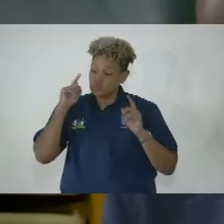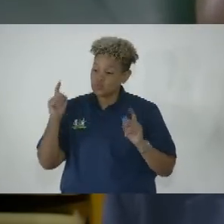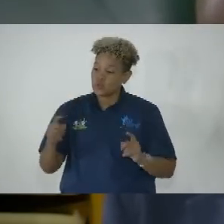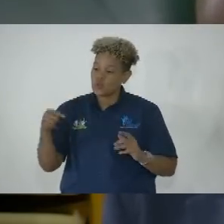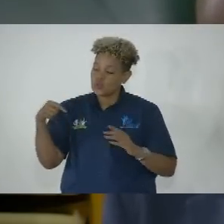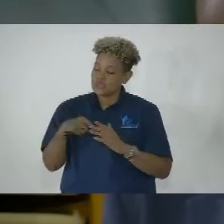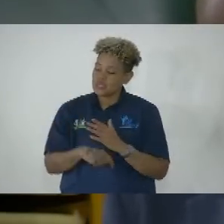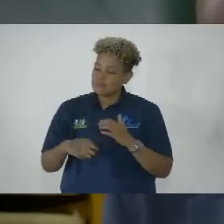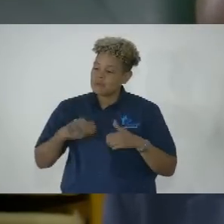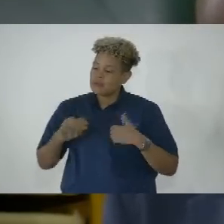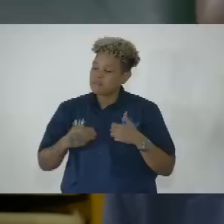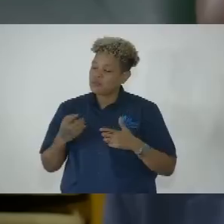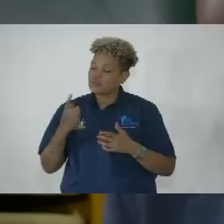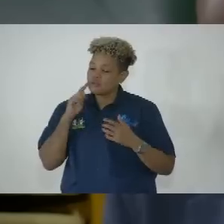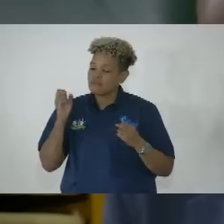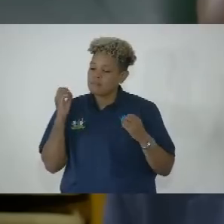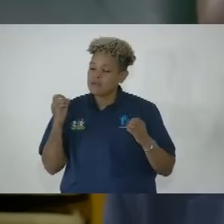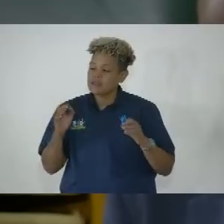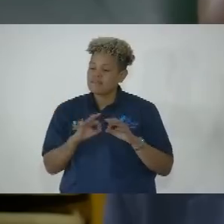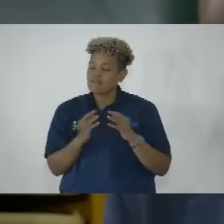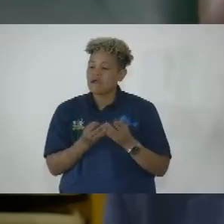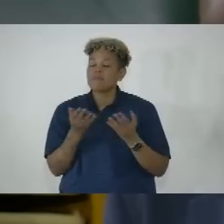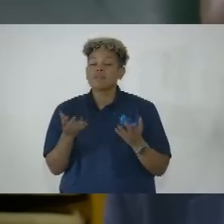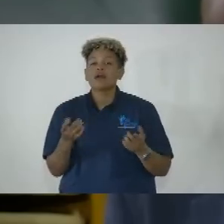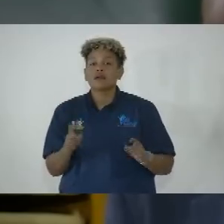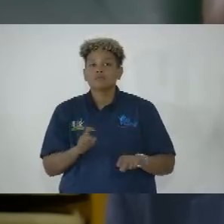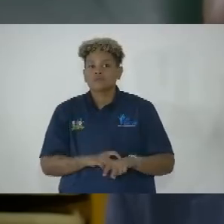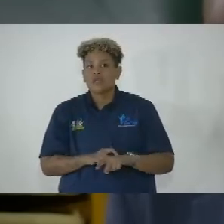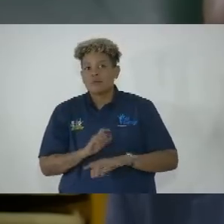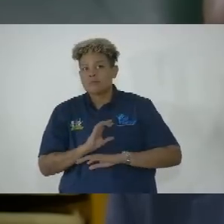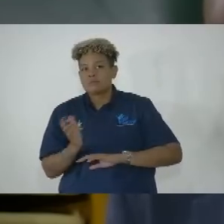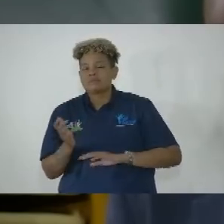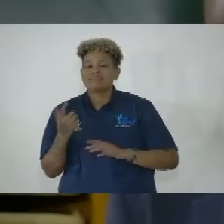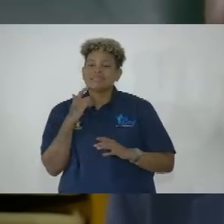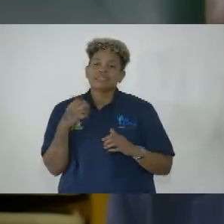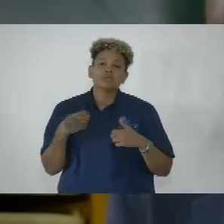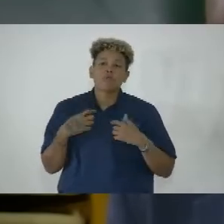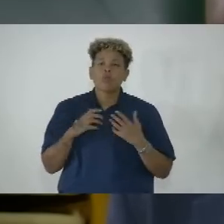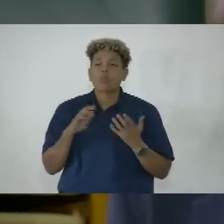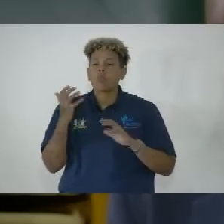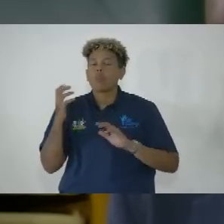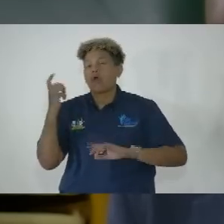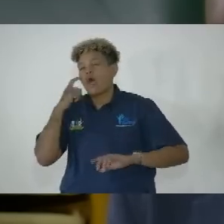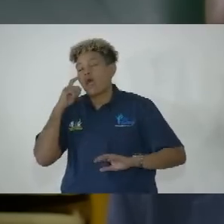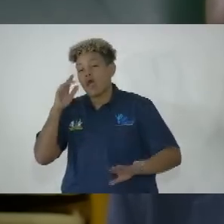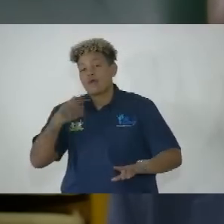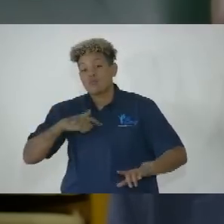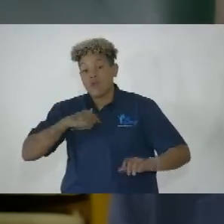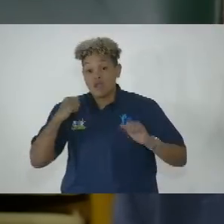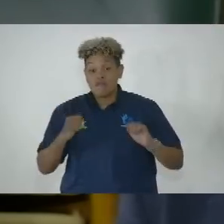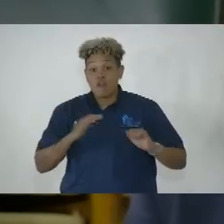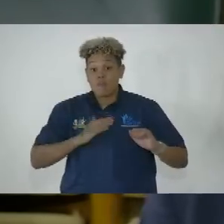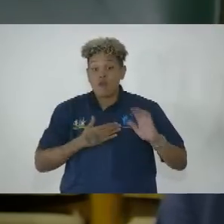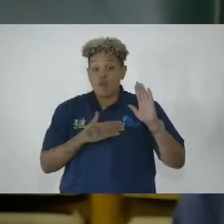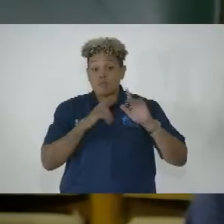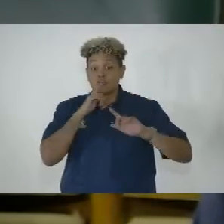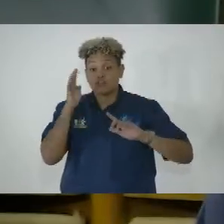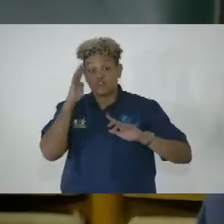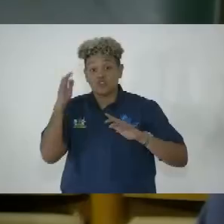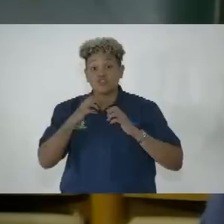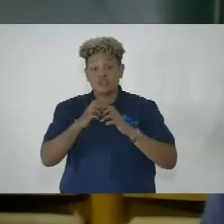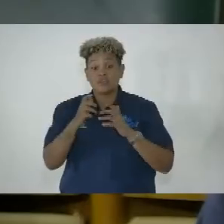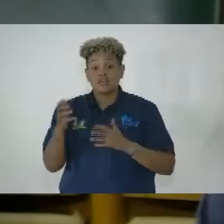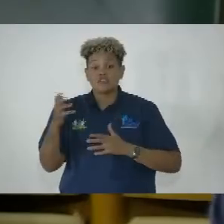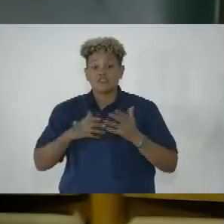deeply emotional for many families, Mr. President. So in this context, as we reaffirm our commitment to creating a